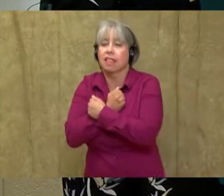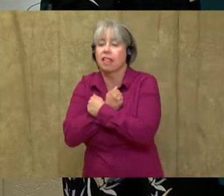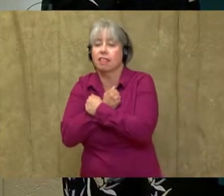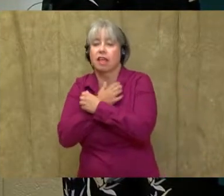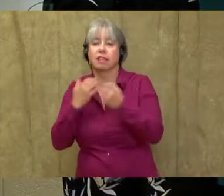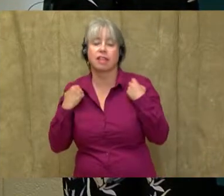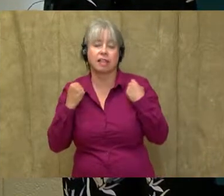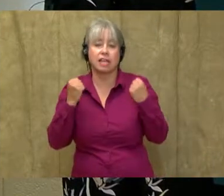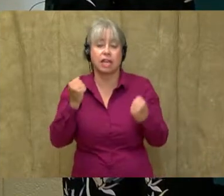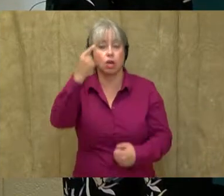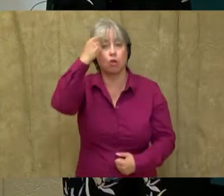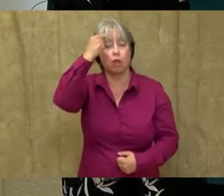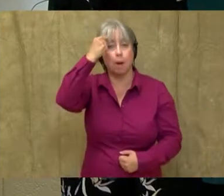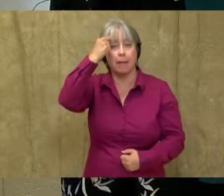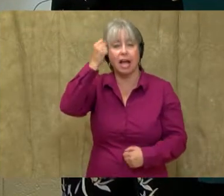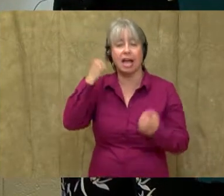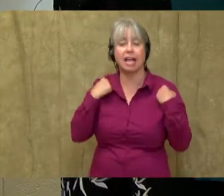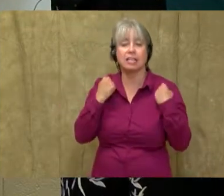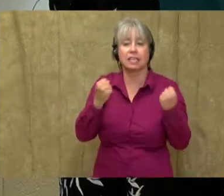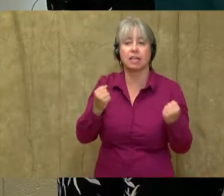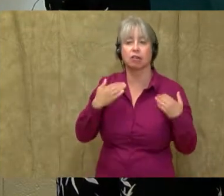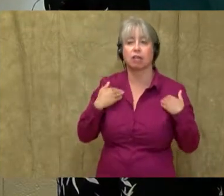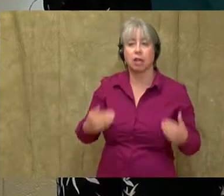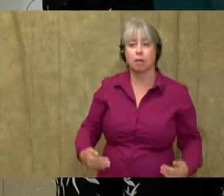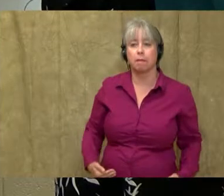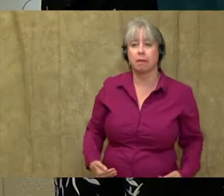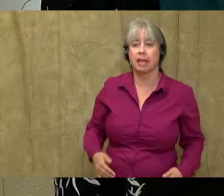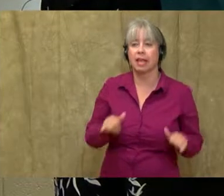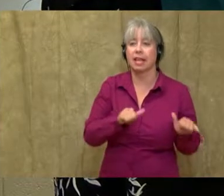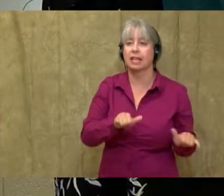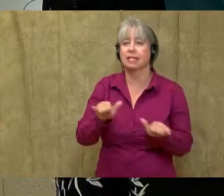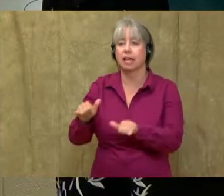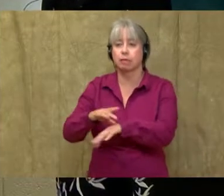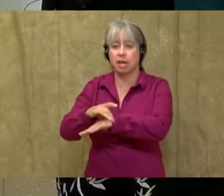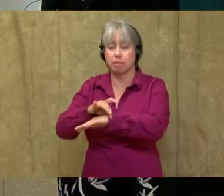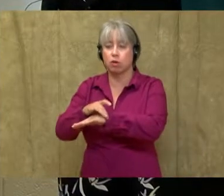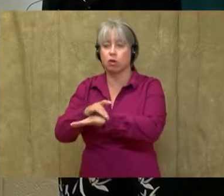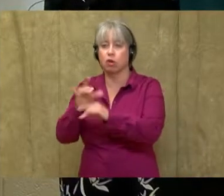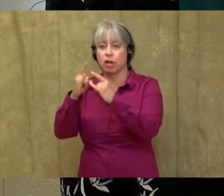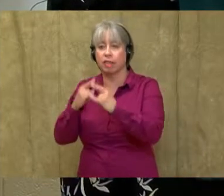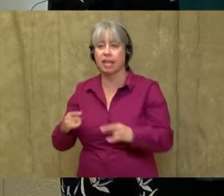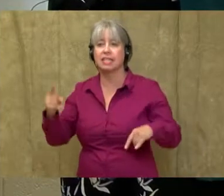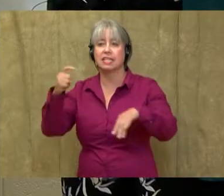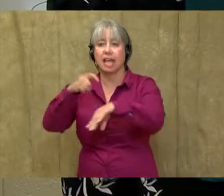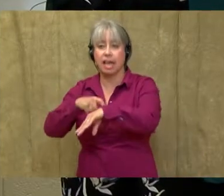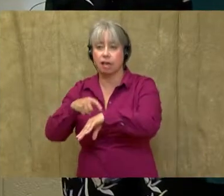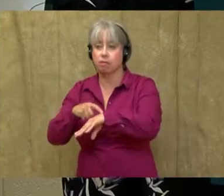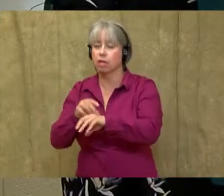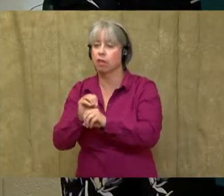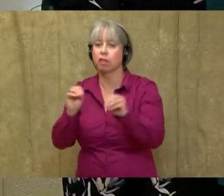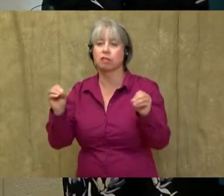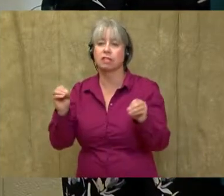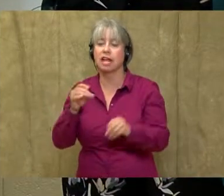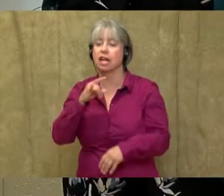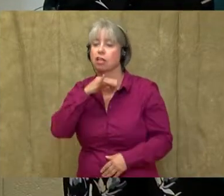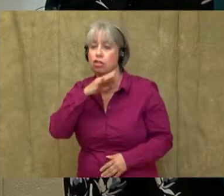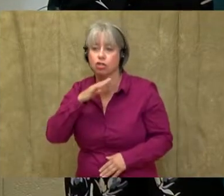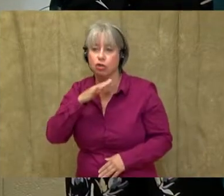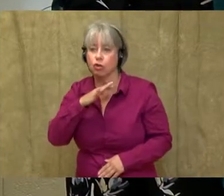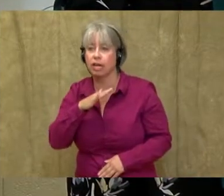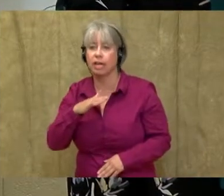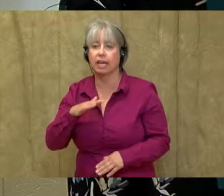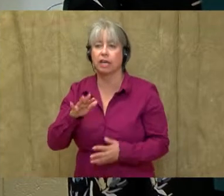and refresh. And at the same time, the earth is being able to do it as well because we're not causing extra pollution or anything, driving around